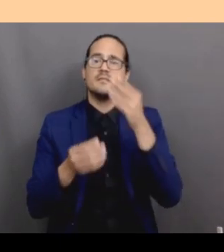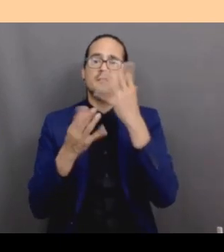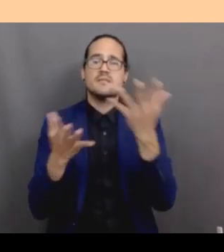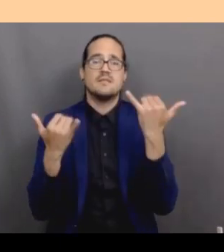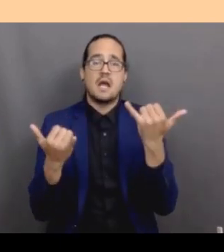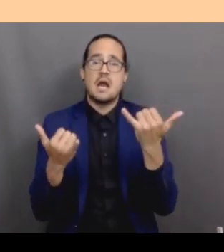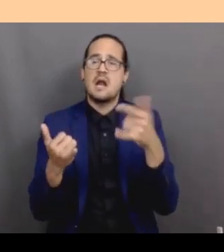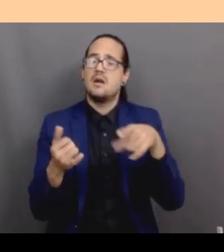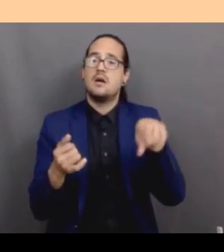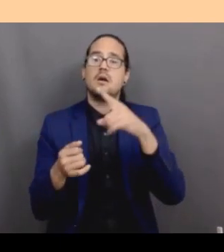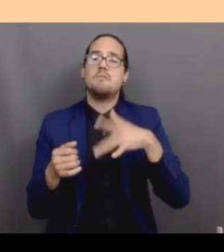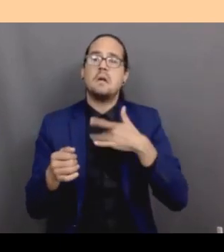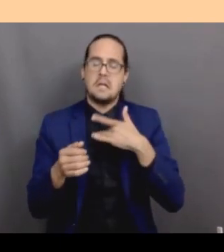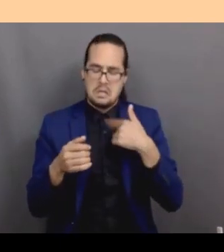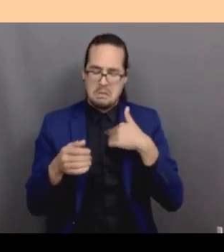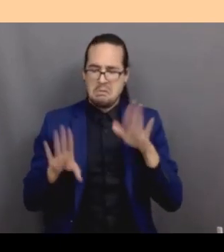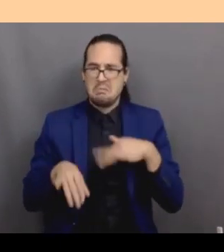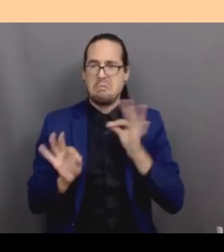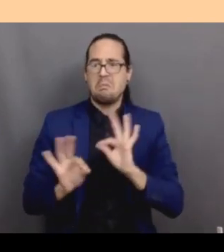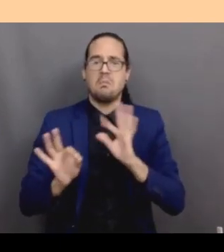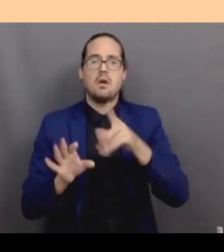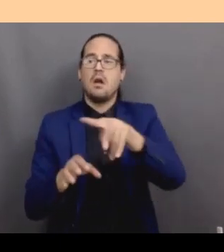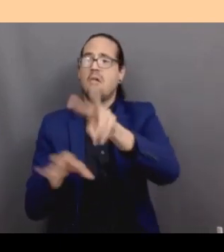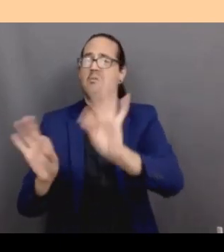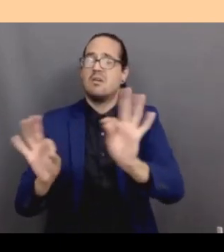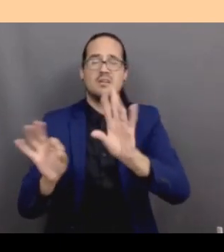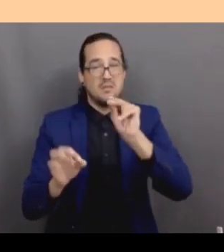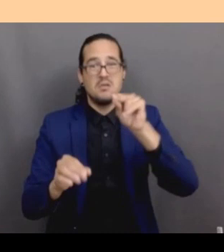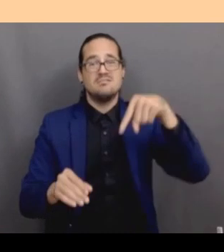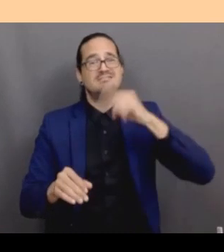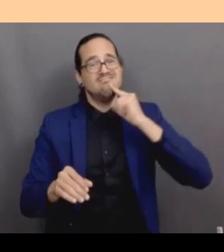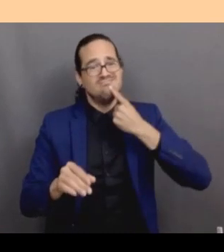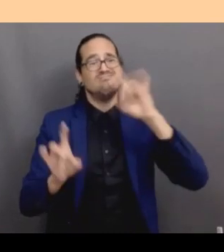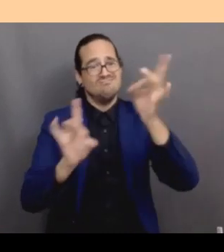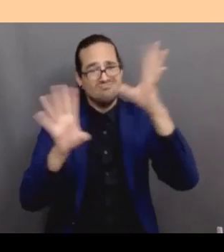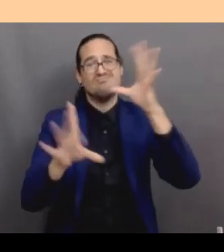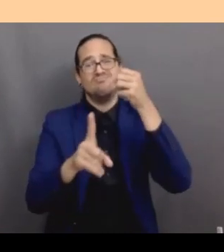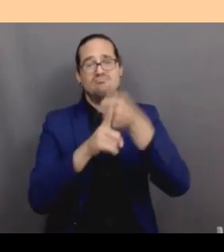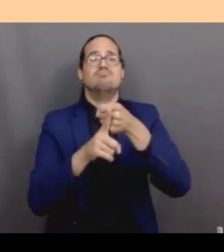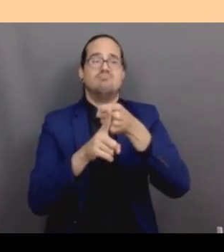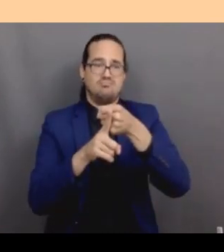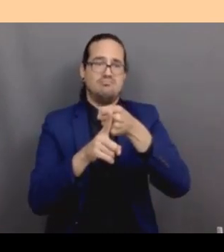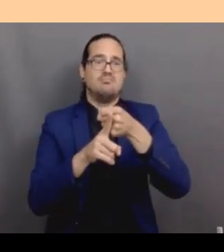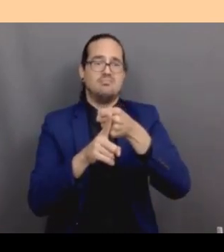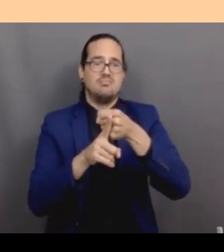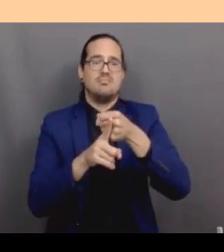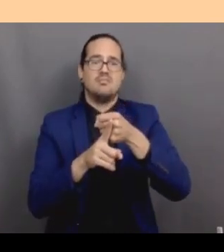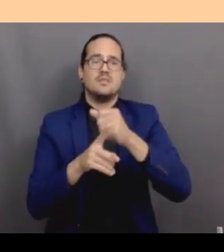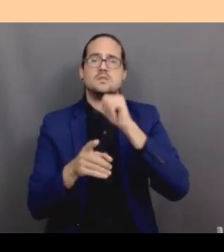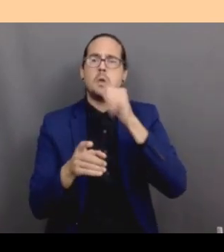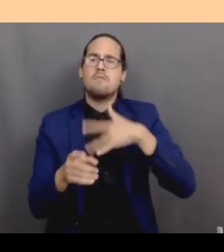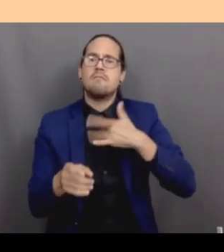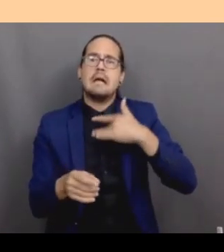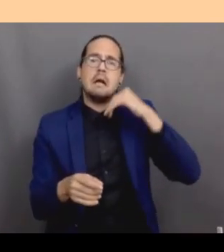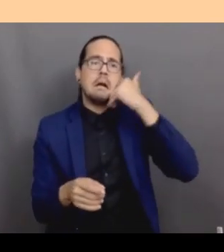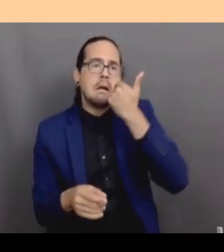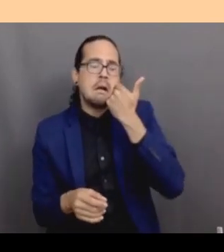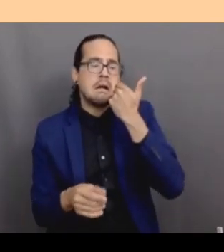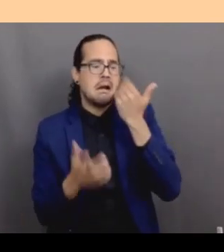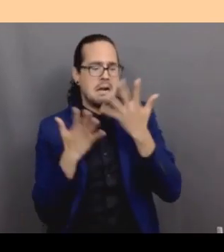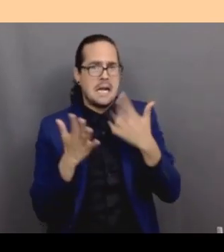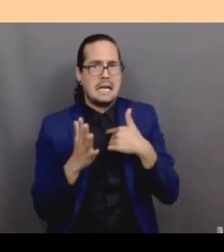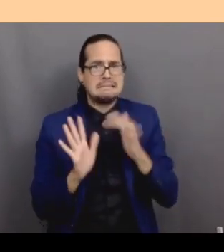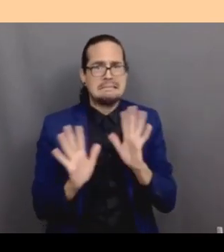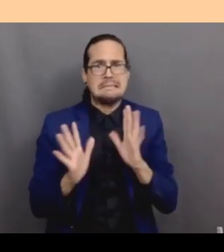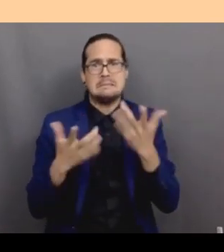not something to be ashamed of. We're all going through tremendous difficulties, and I really encourage our